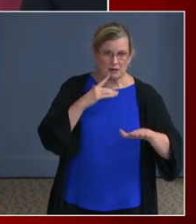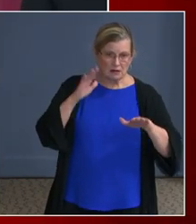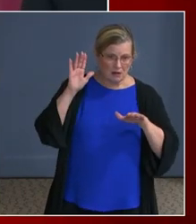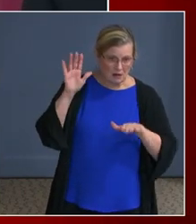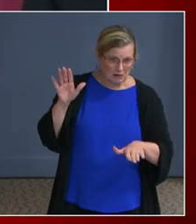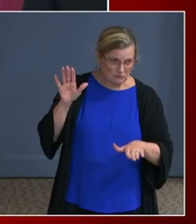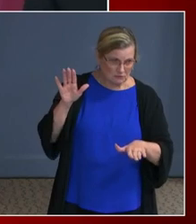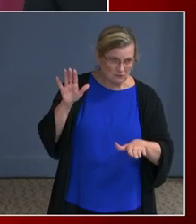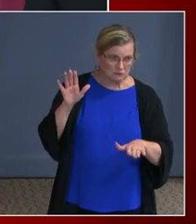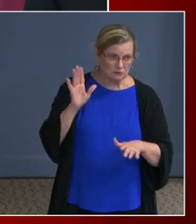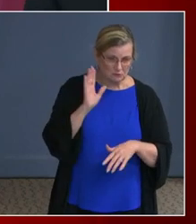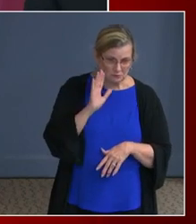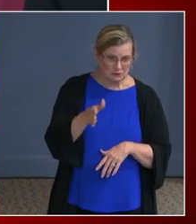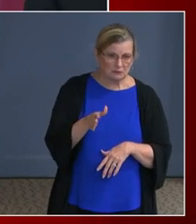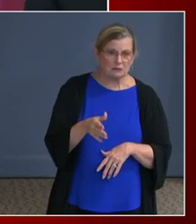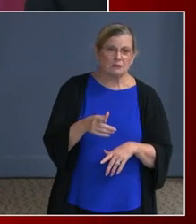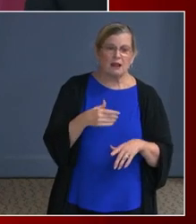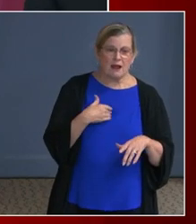planning continues.